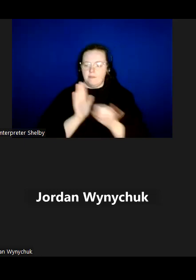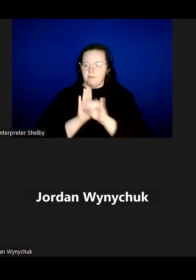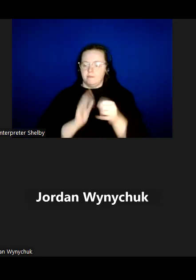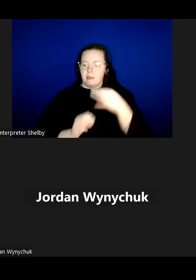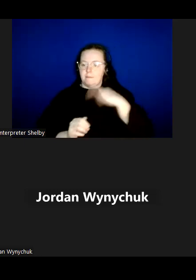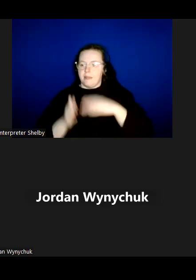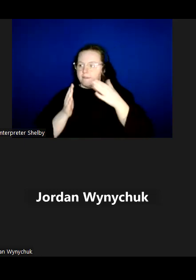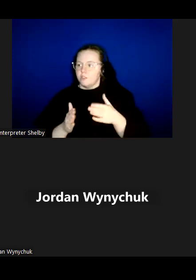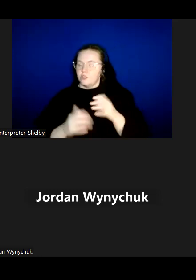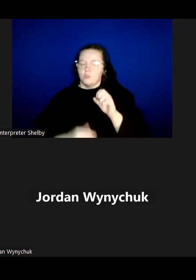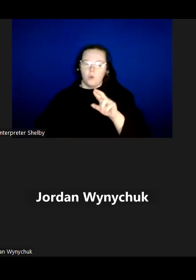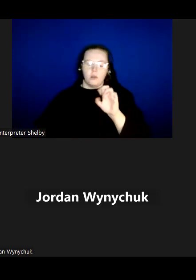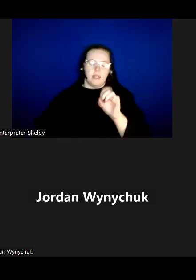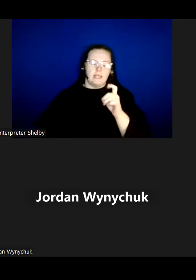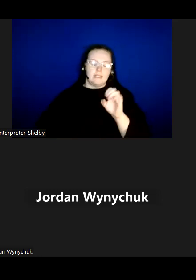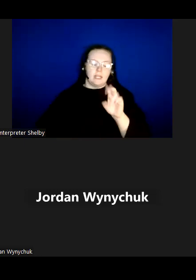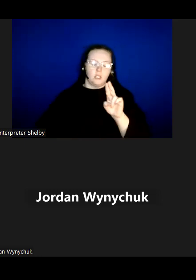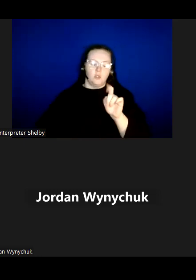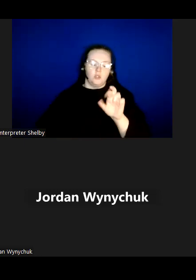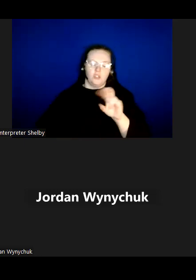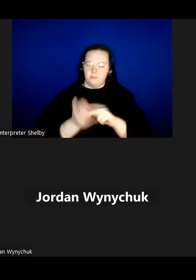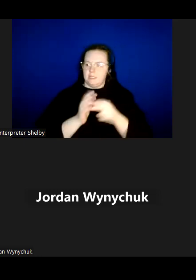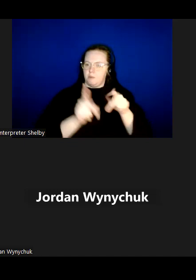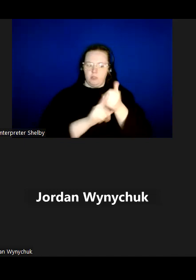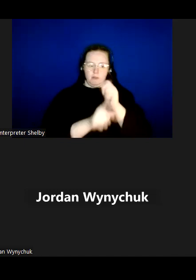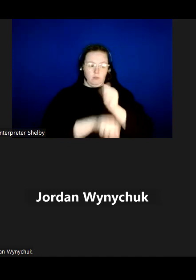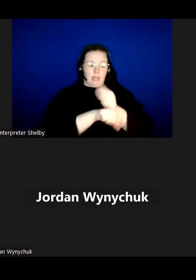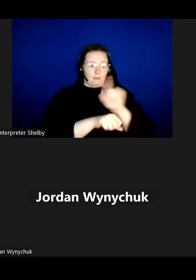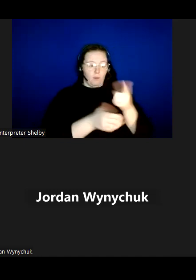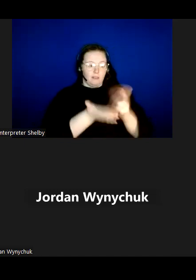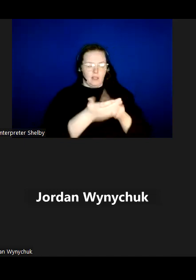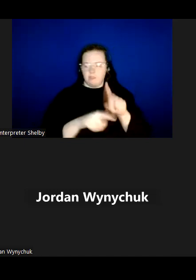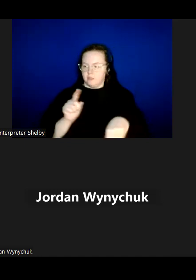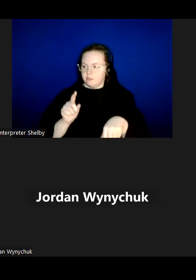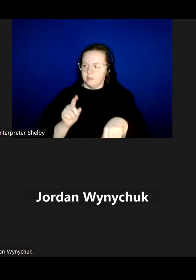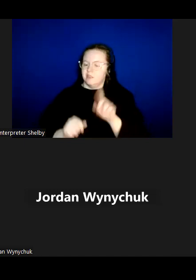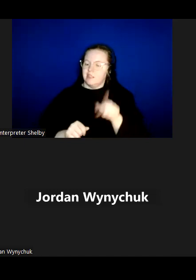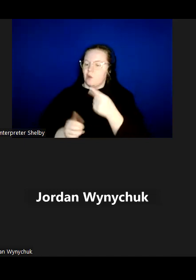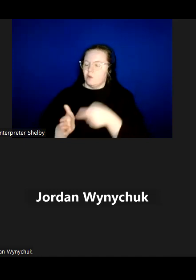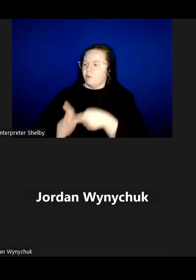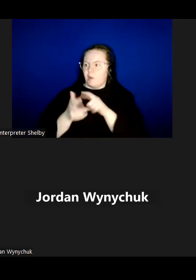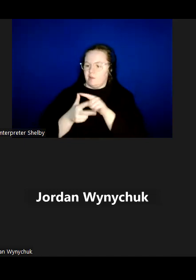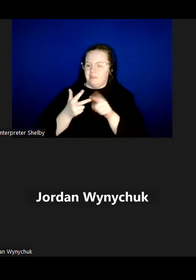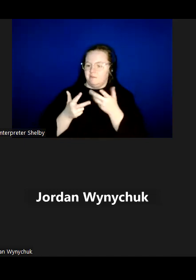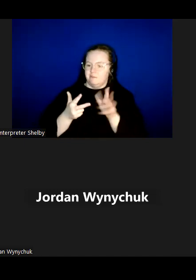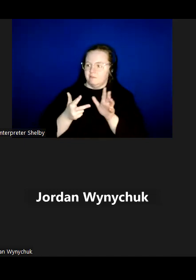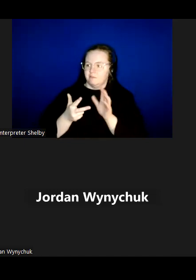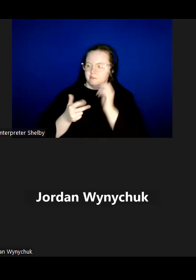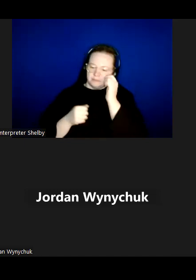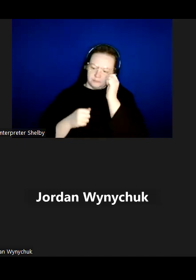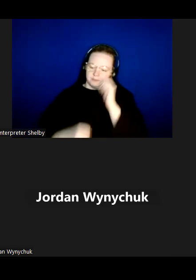any benefit from the will. So they're not allowed to get anything from your will. That's the only requirement for the witnesses here in Newfoundland and Labrador.